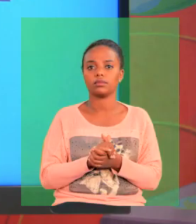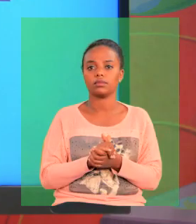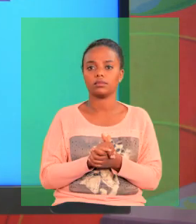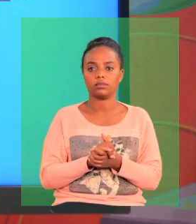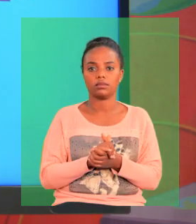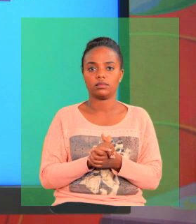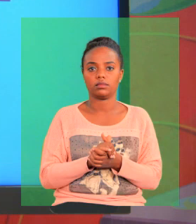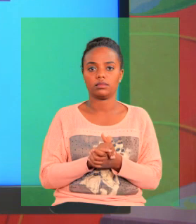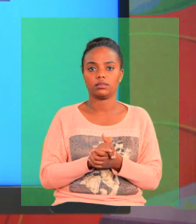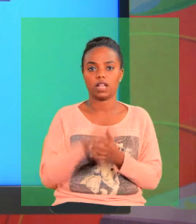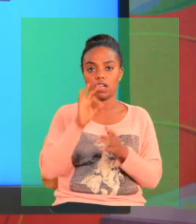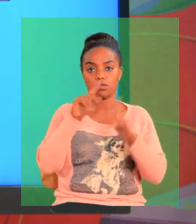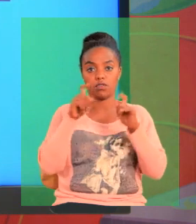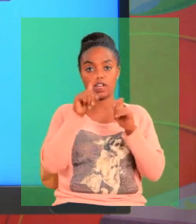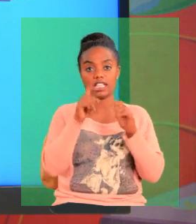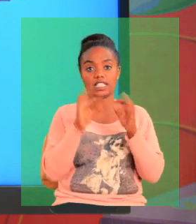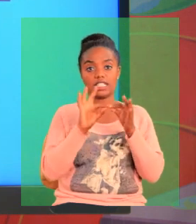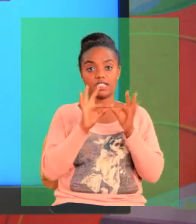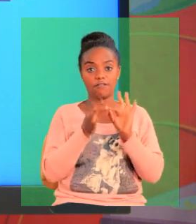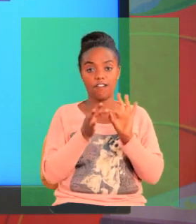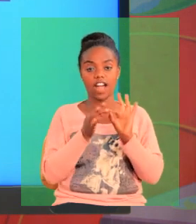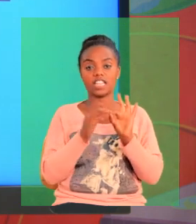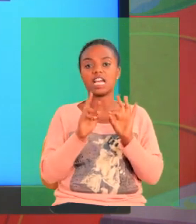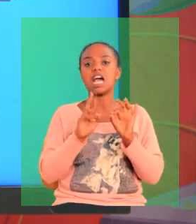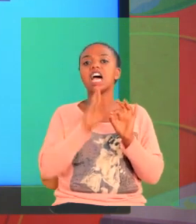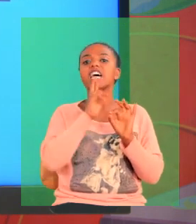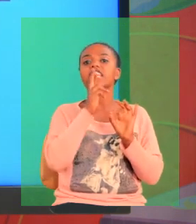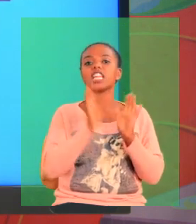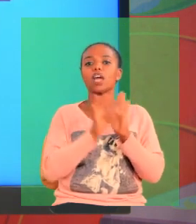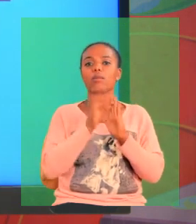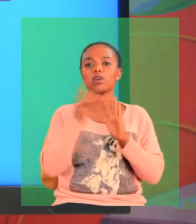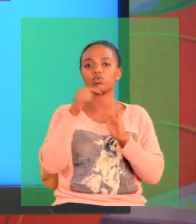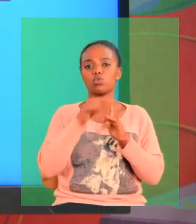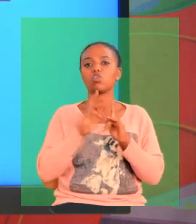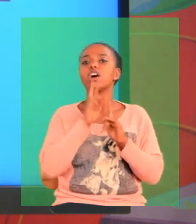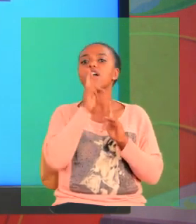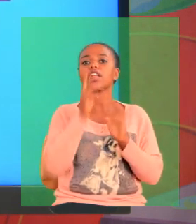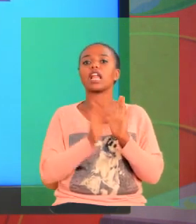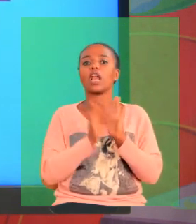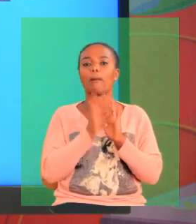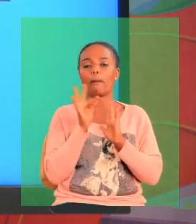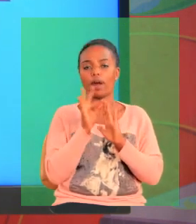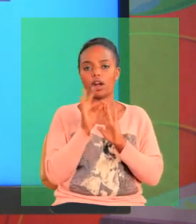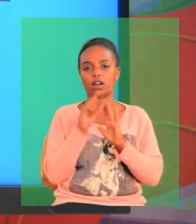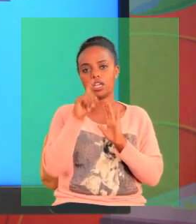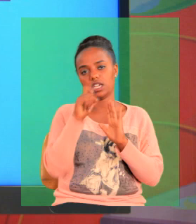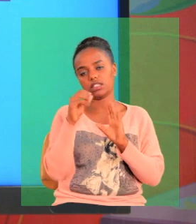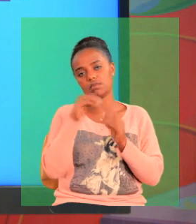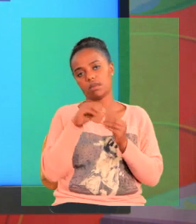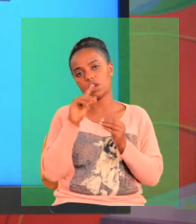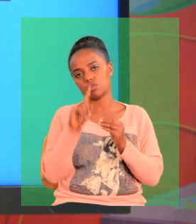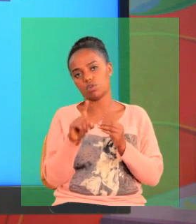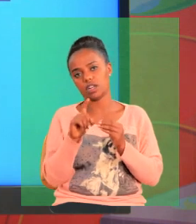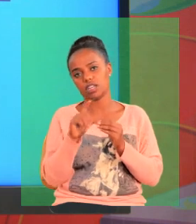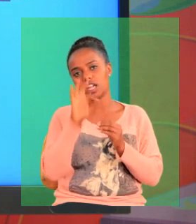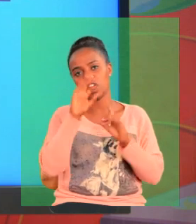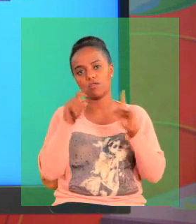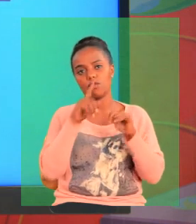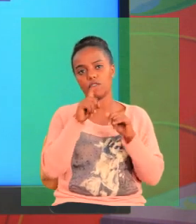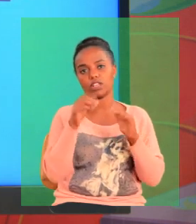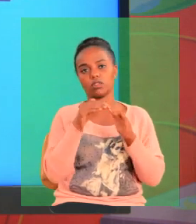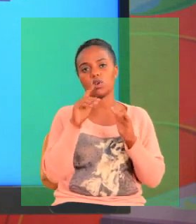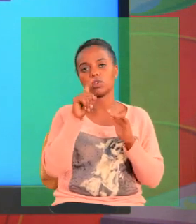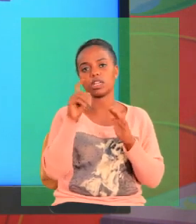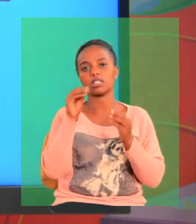It's f of x defined from real number to real number. Assume it's defined from real number to real number. And it is f of x equal to x plus